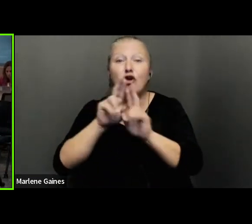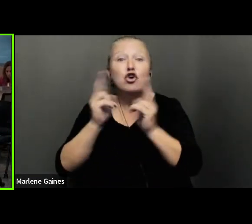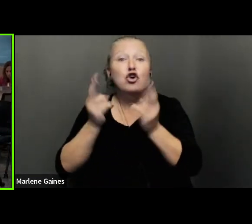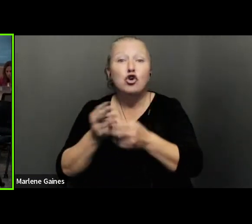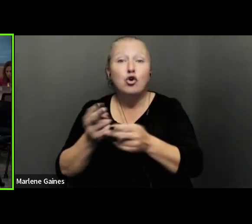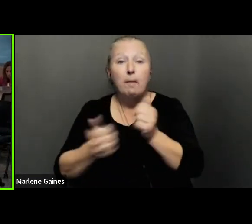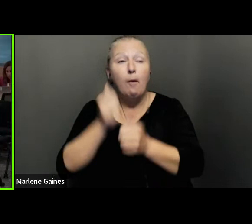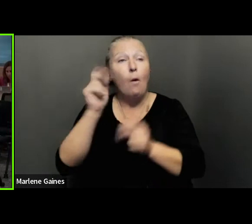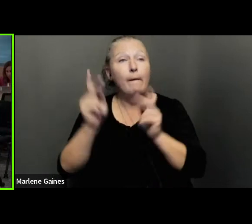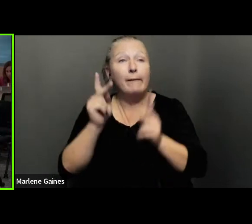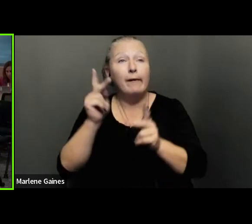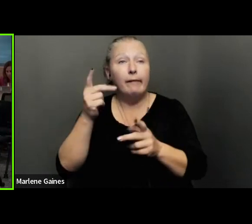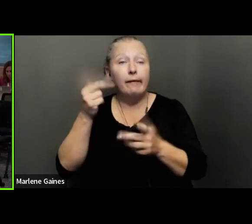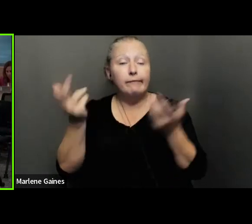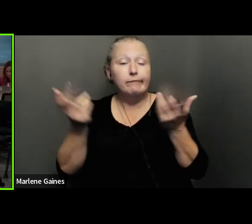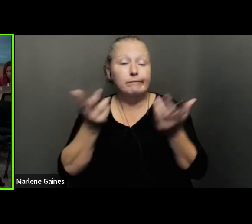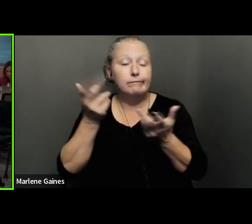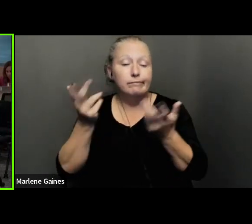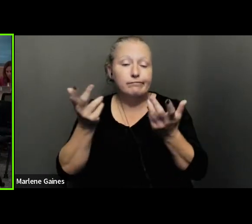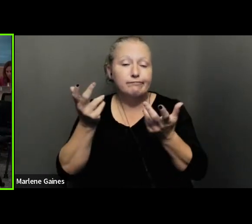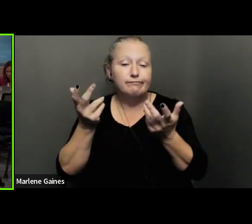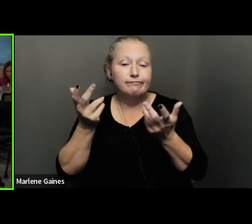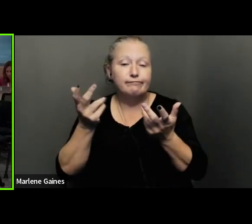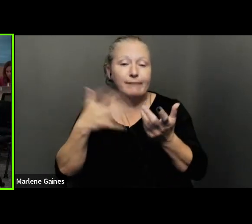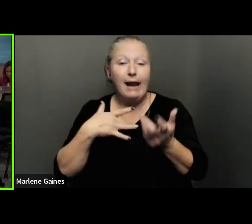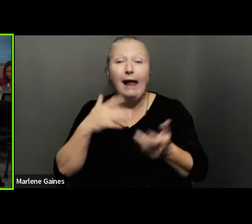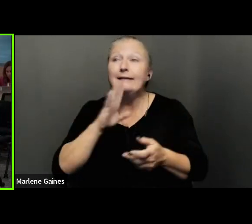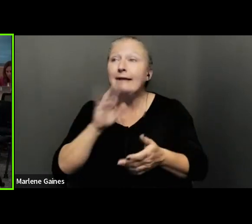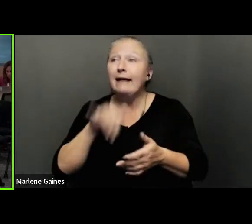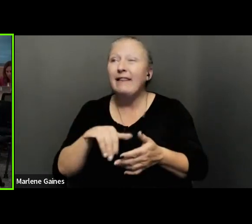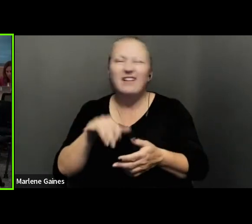most people like to say. It